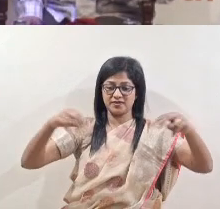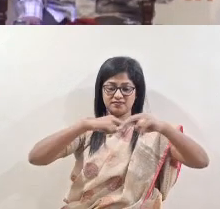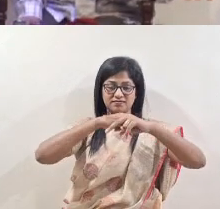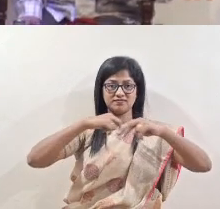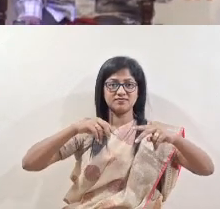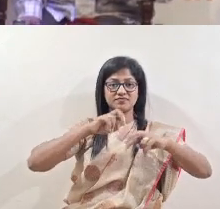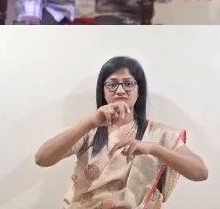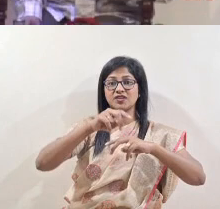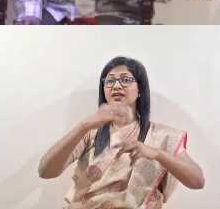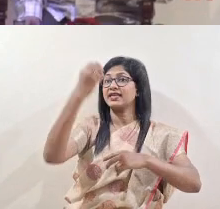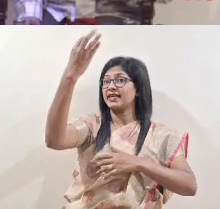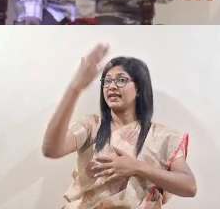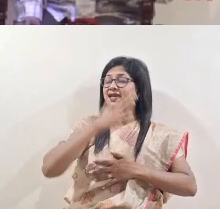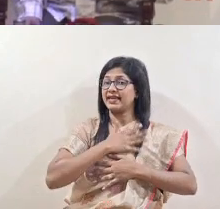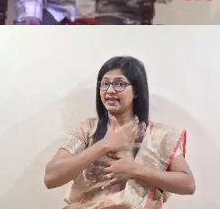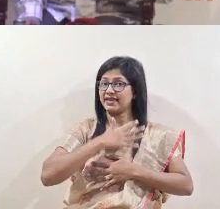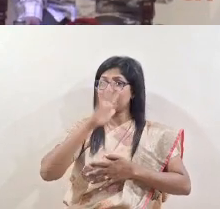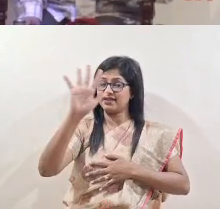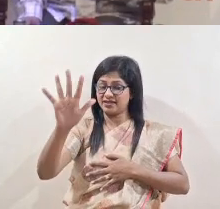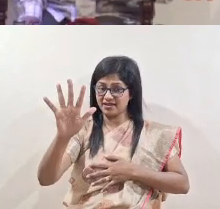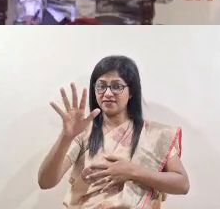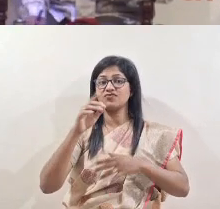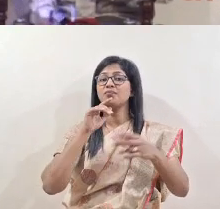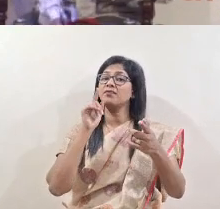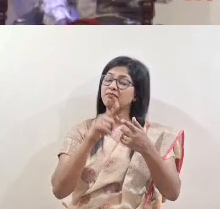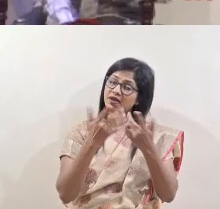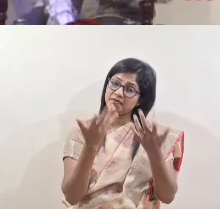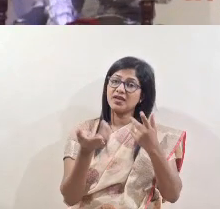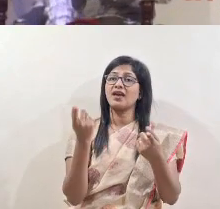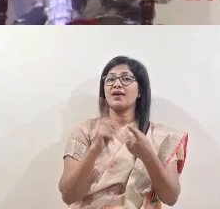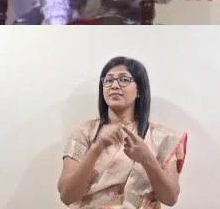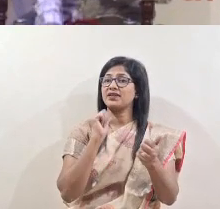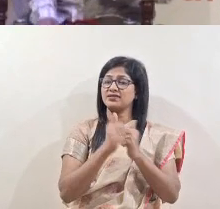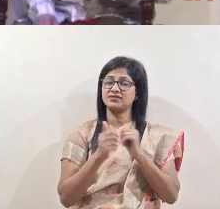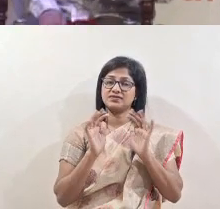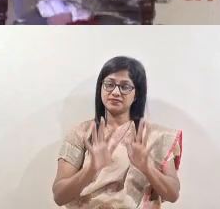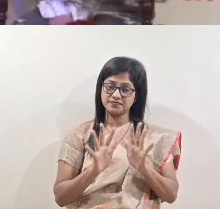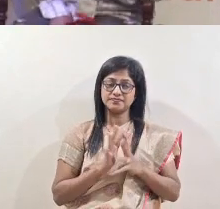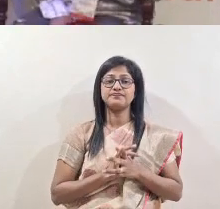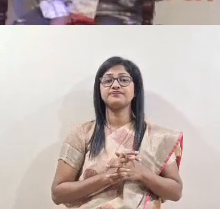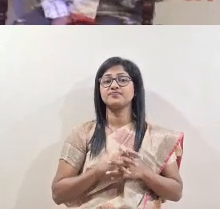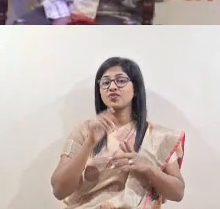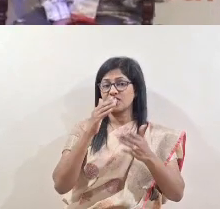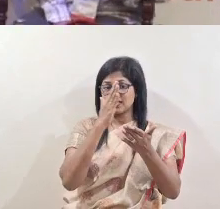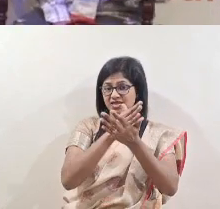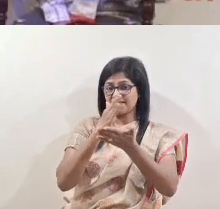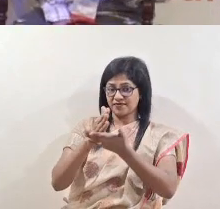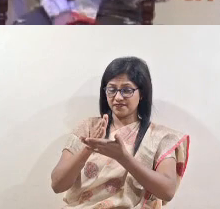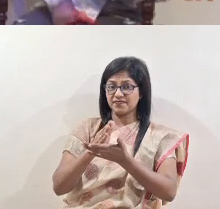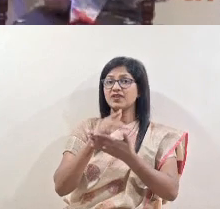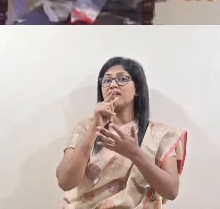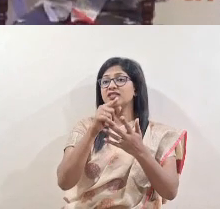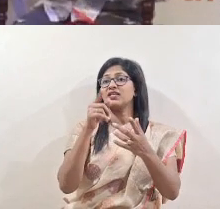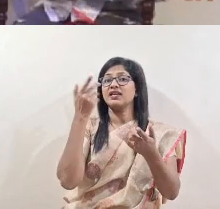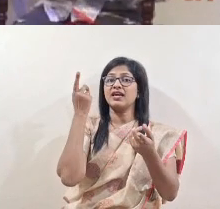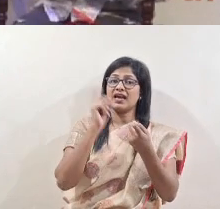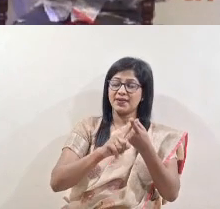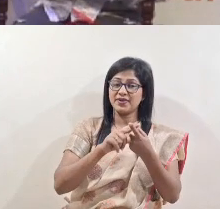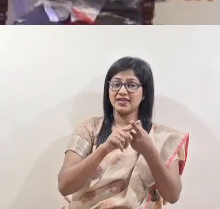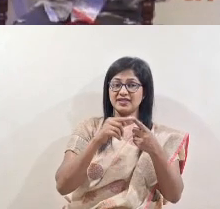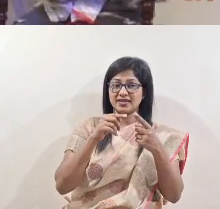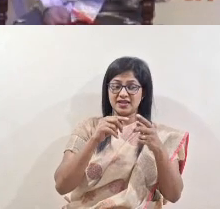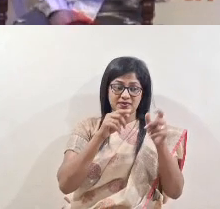the pedestrian green is on, still they could meet with accidents. So basically, these are the classifications, that whether it is due to the fault